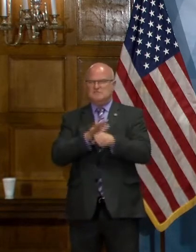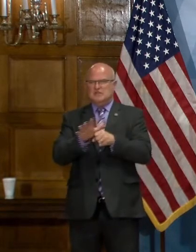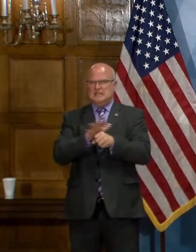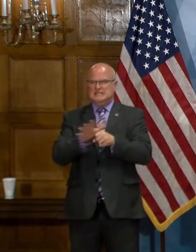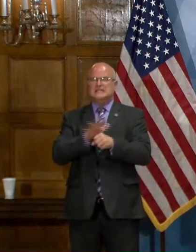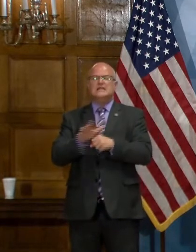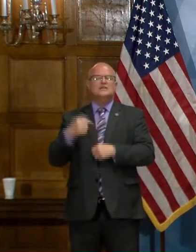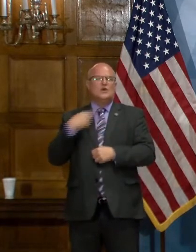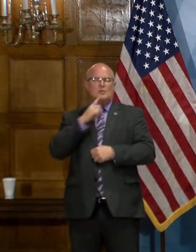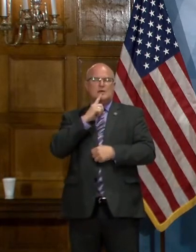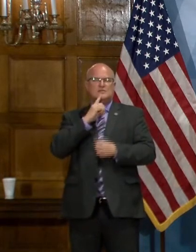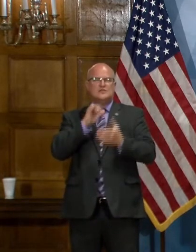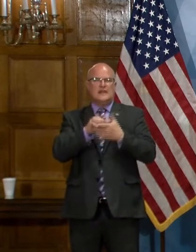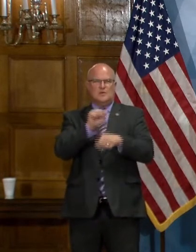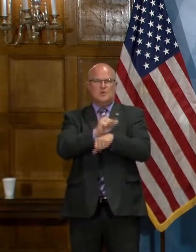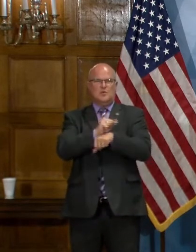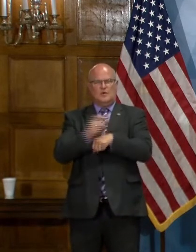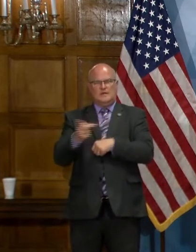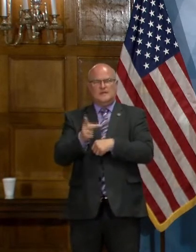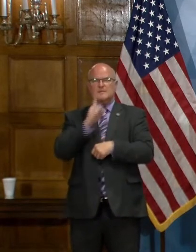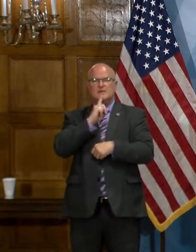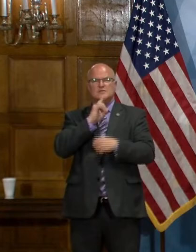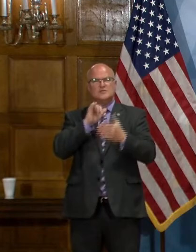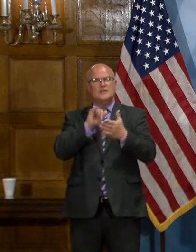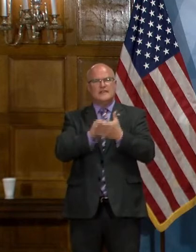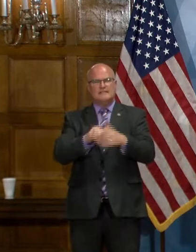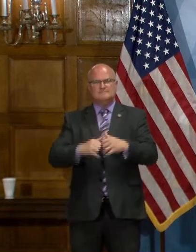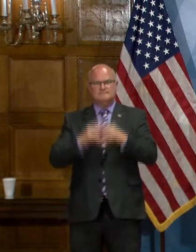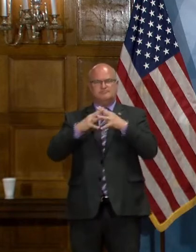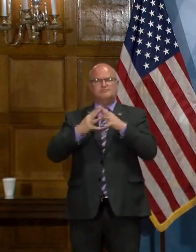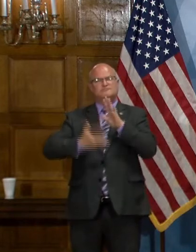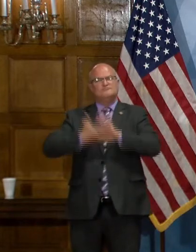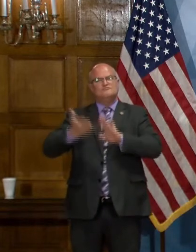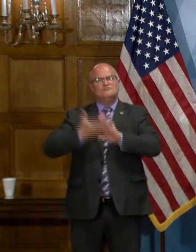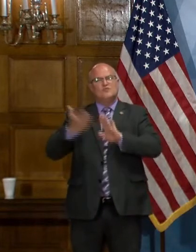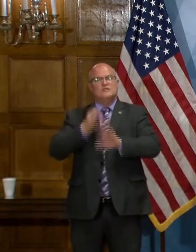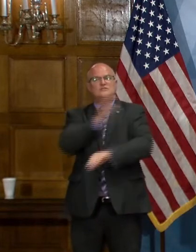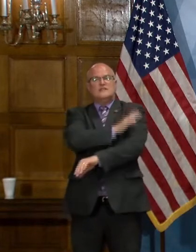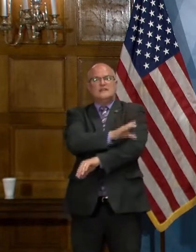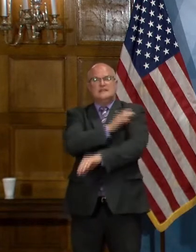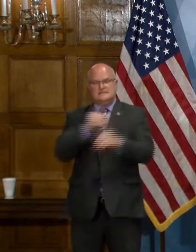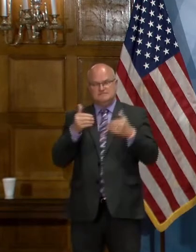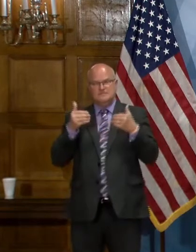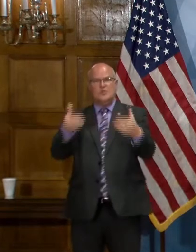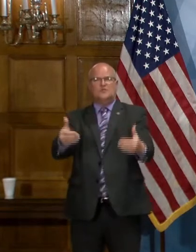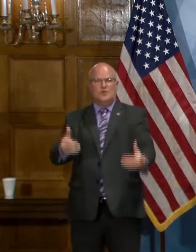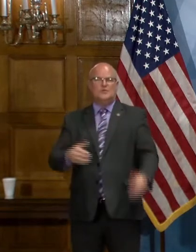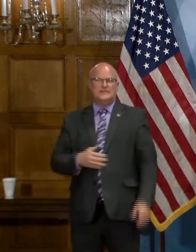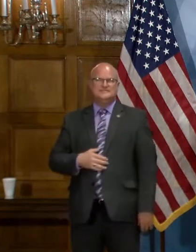so we'll make sure and we'll work with them to make sure that they're up and running and so the clinic can go forward.